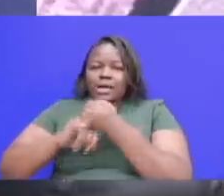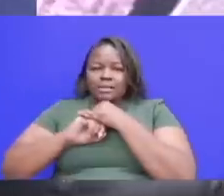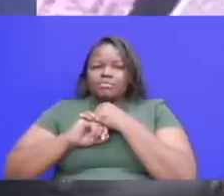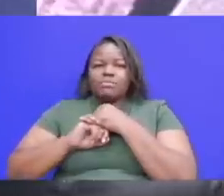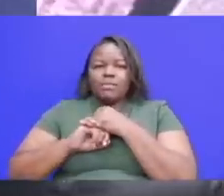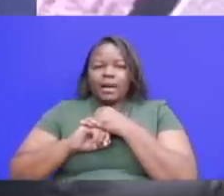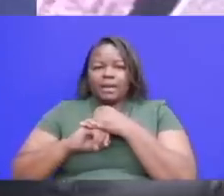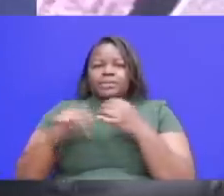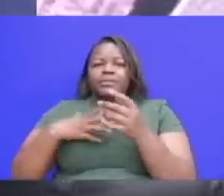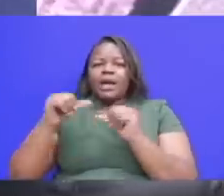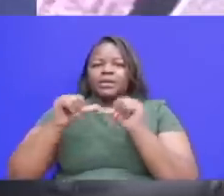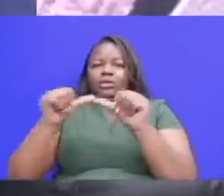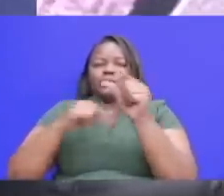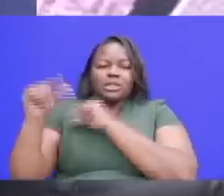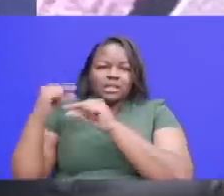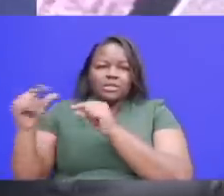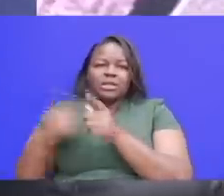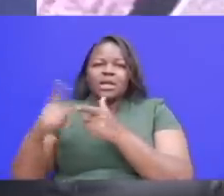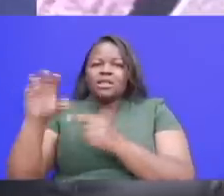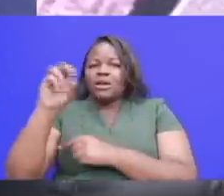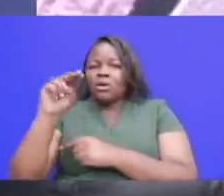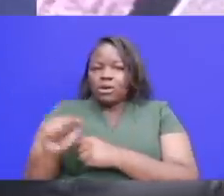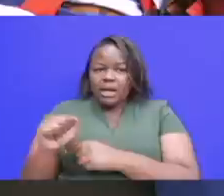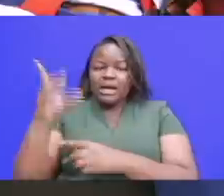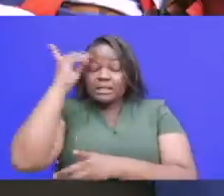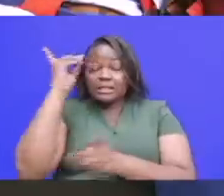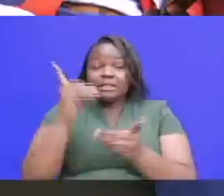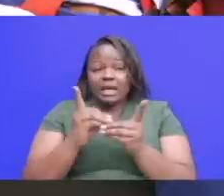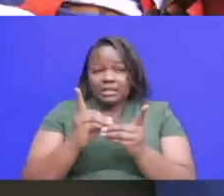generation going. Yes. Then Onan decides to,